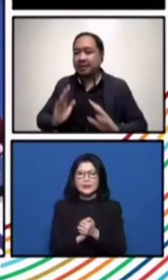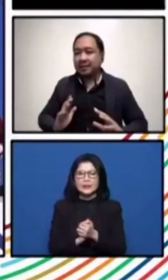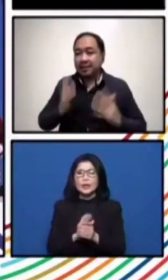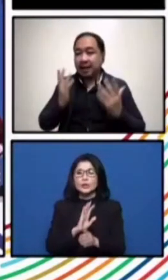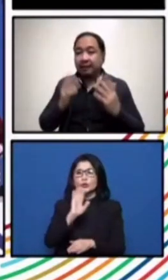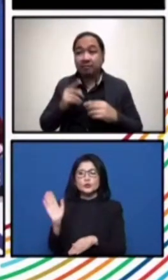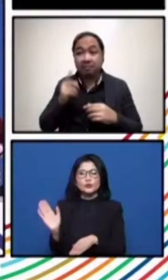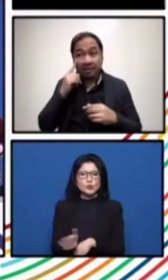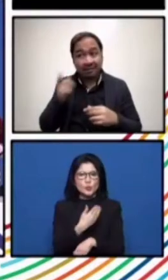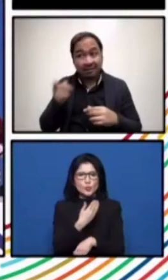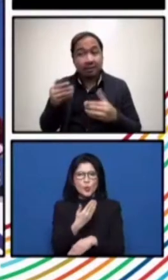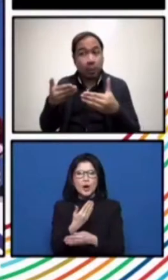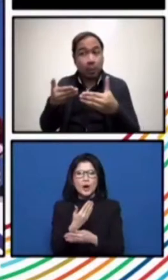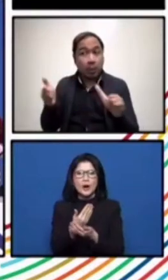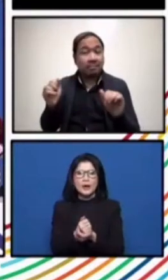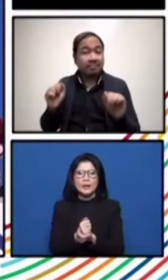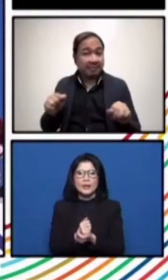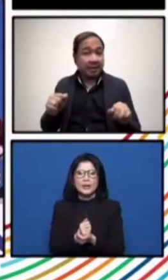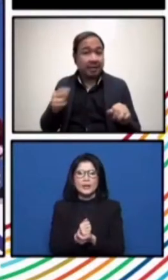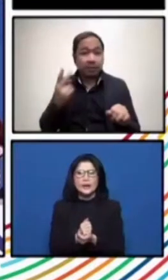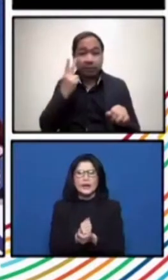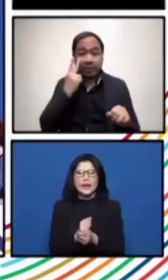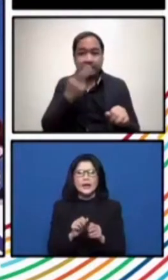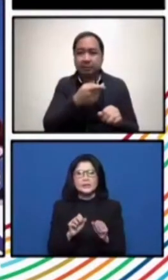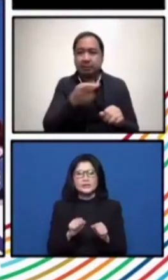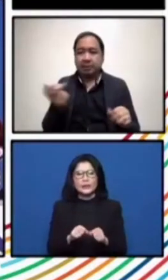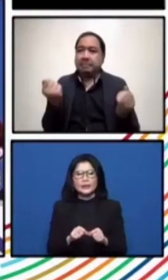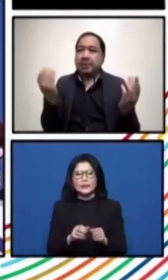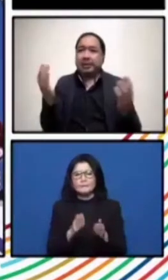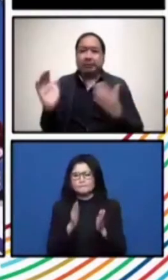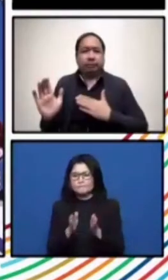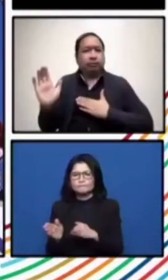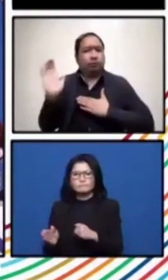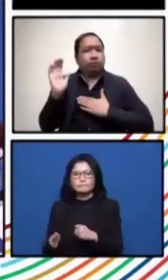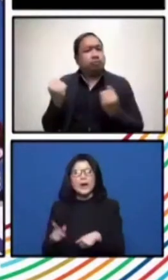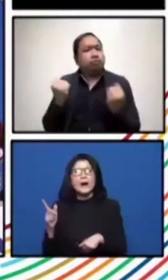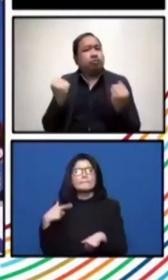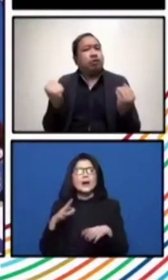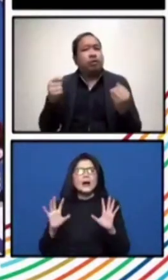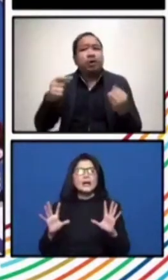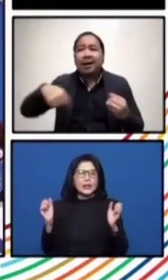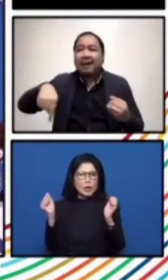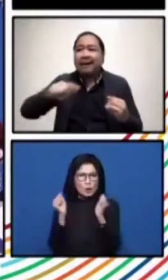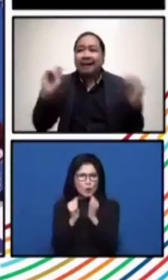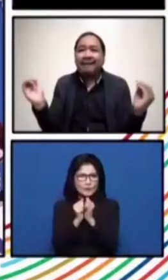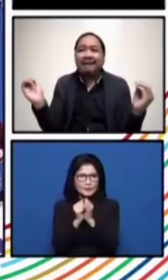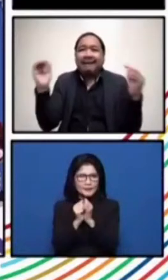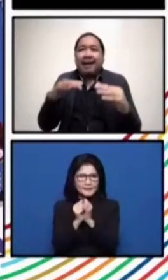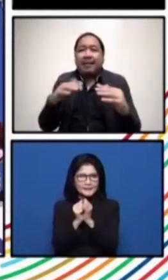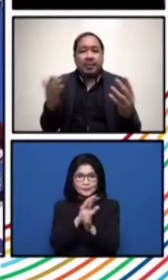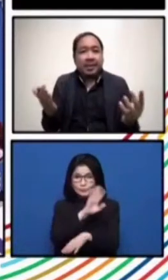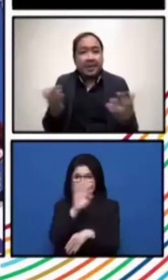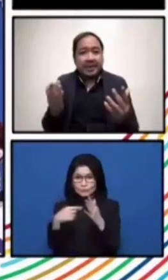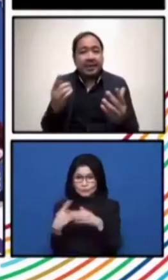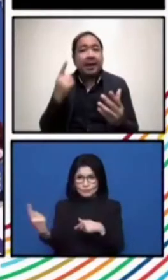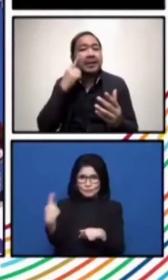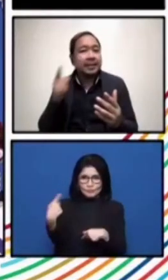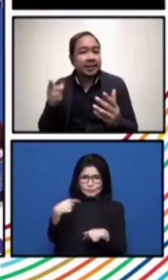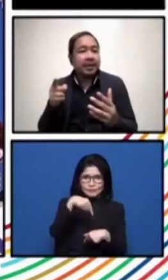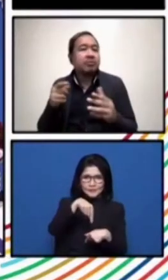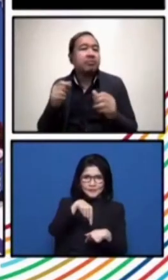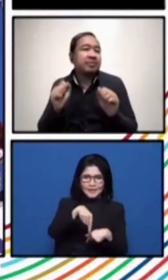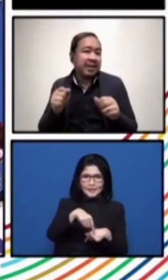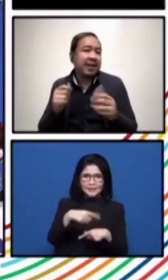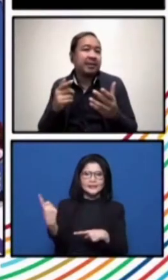done and I'm I can see a lot of strong commitment from all of us who are here then we can make this people-centered